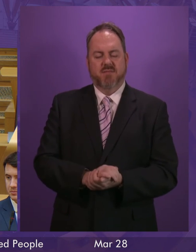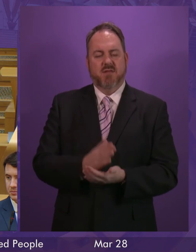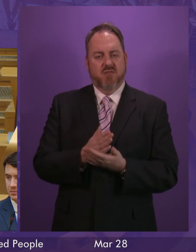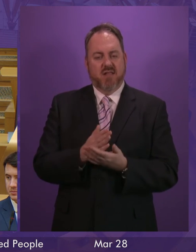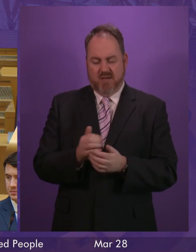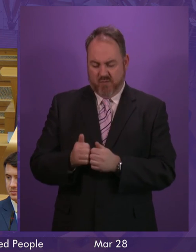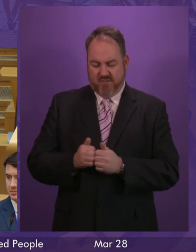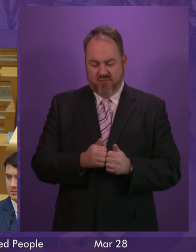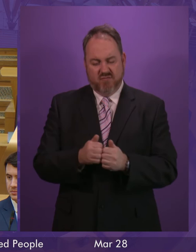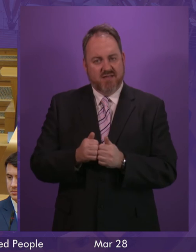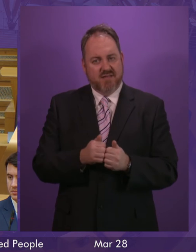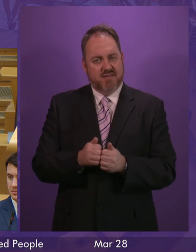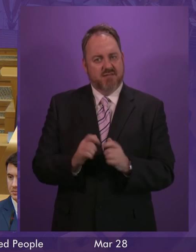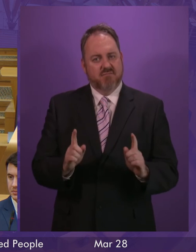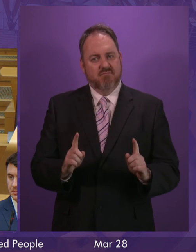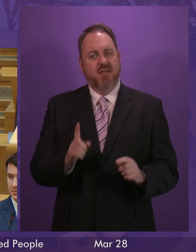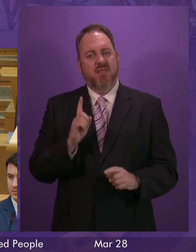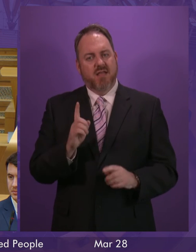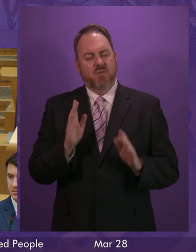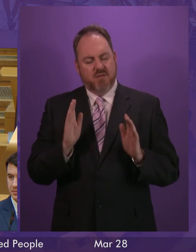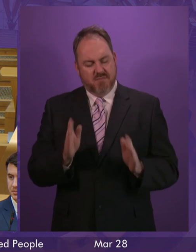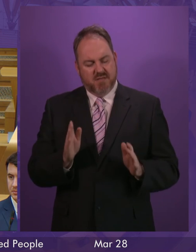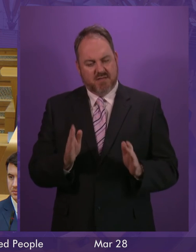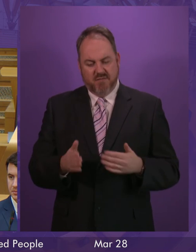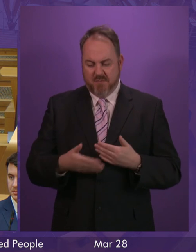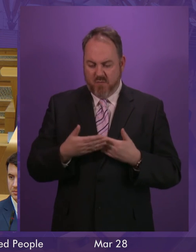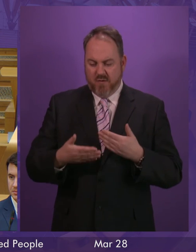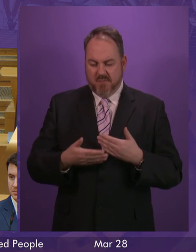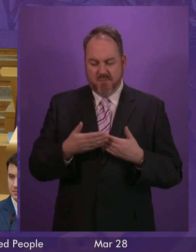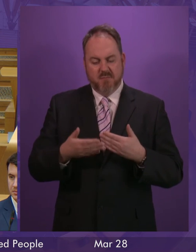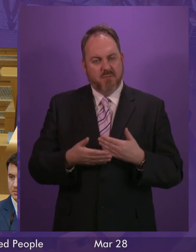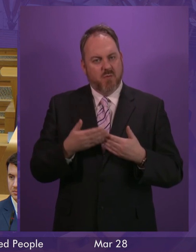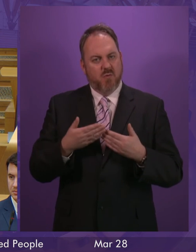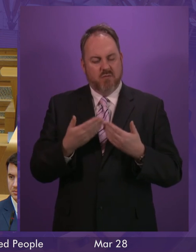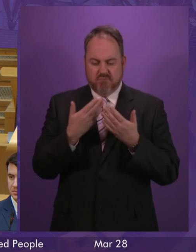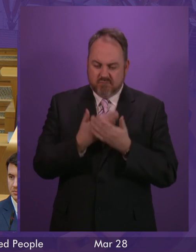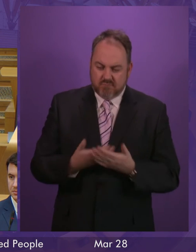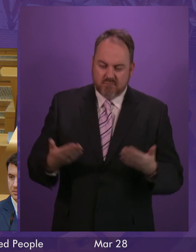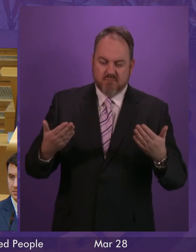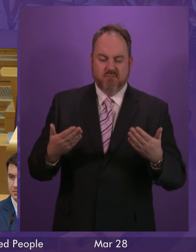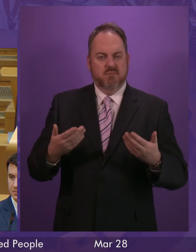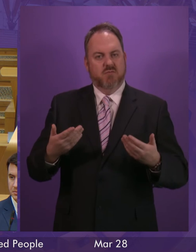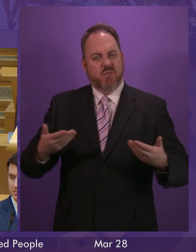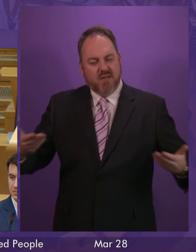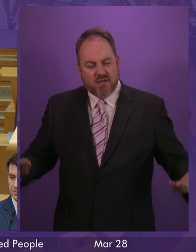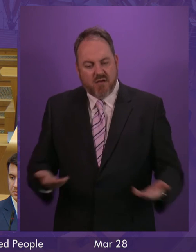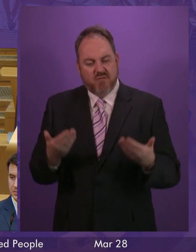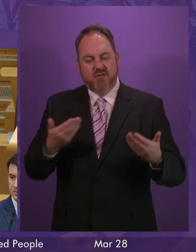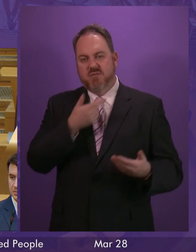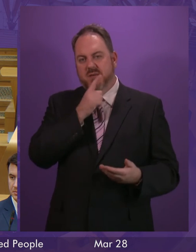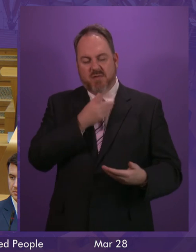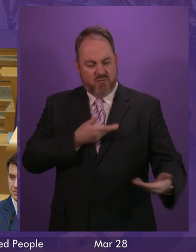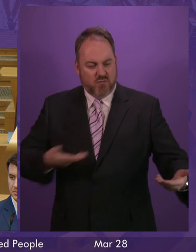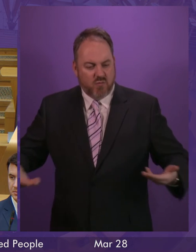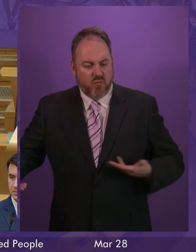across the chamber, is that this is something that we need to have a greater acceptance in terms of discussing, so that we can look at the issues and resolve